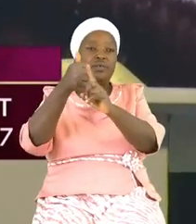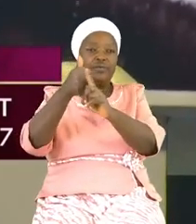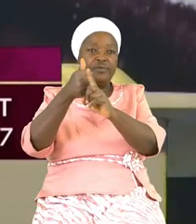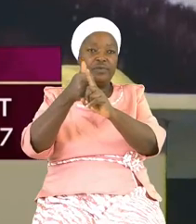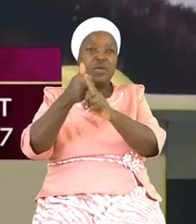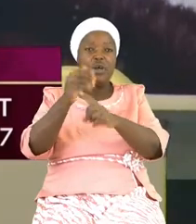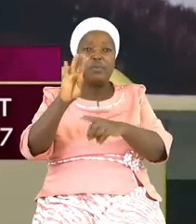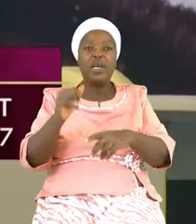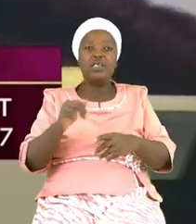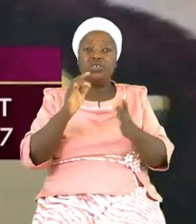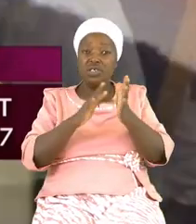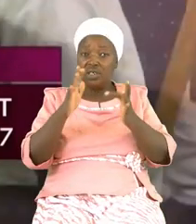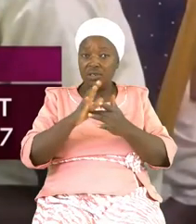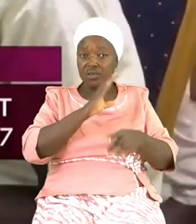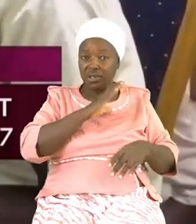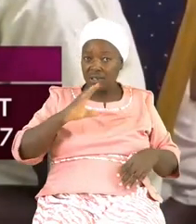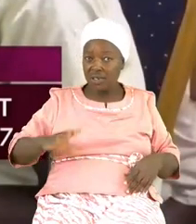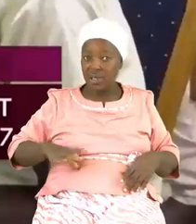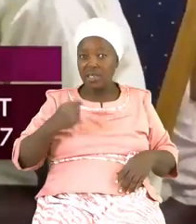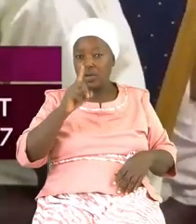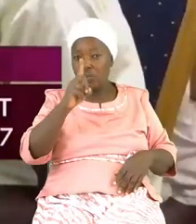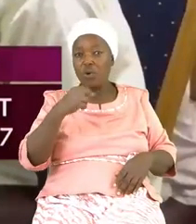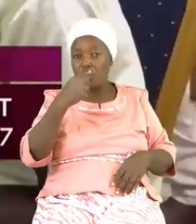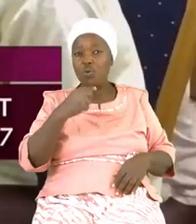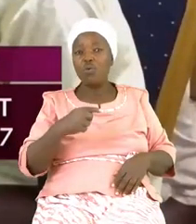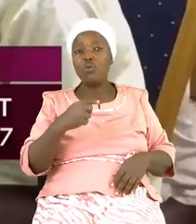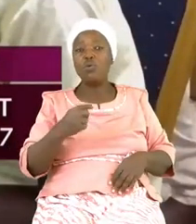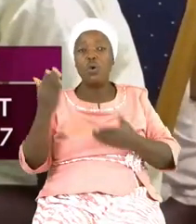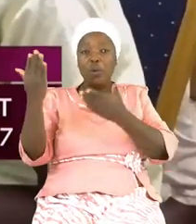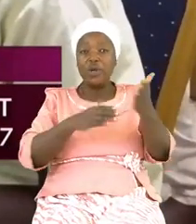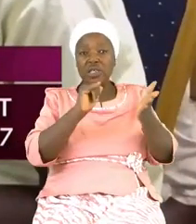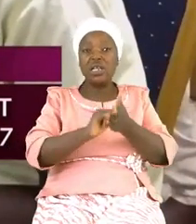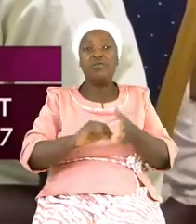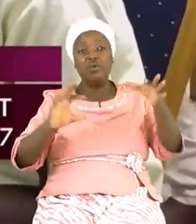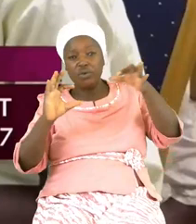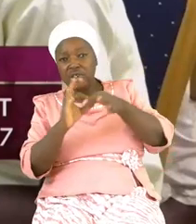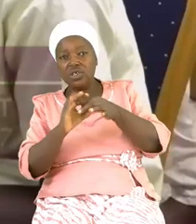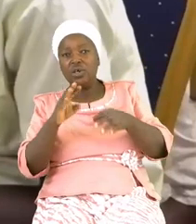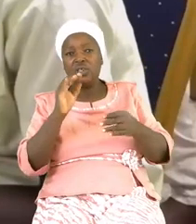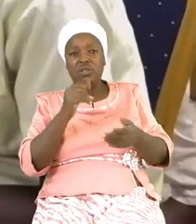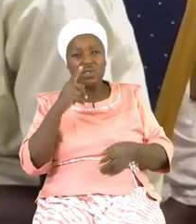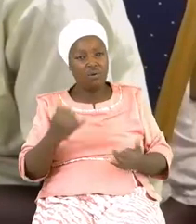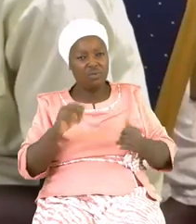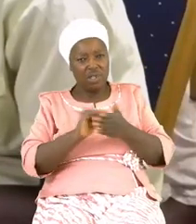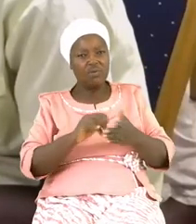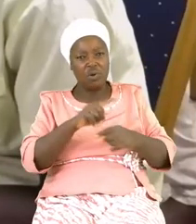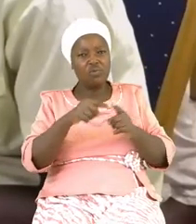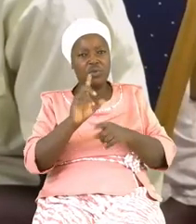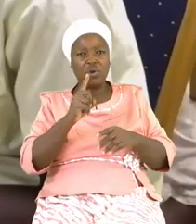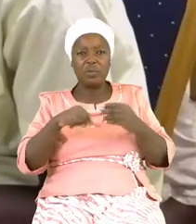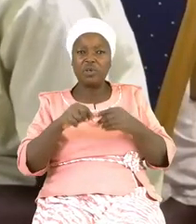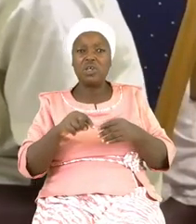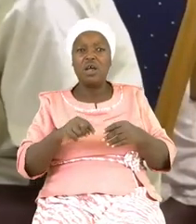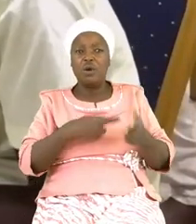Jesus Christ, the one who brings the reconciliation. Now, when we talk of reconciliation, it's